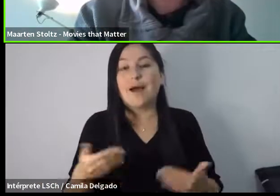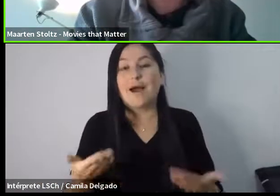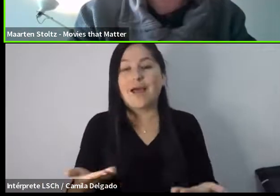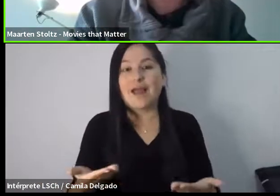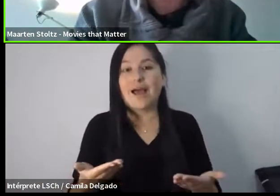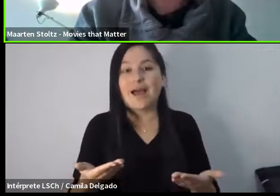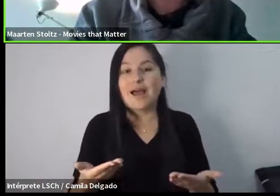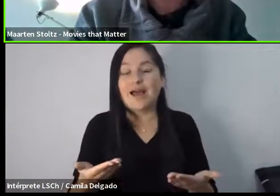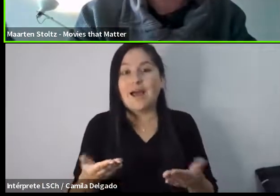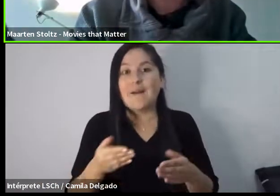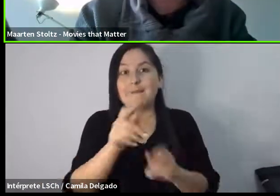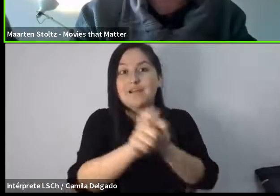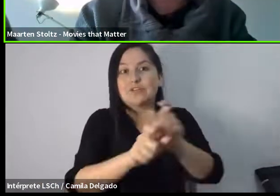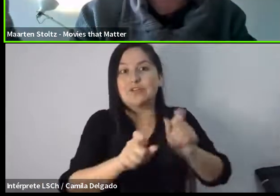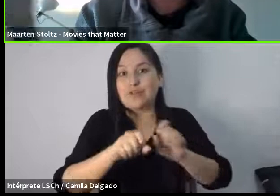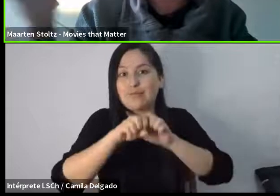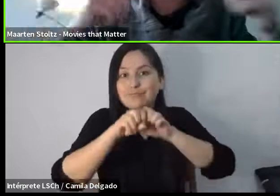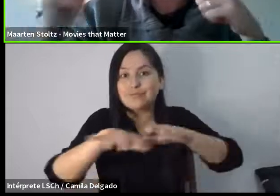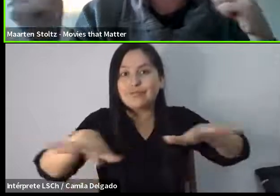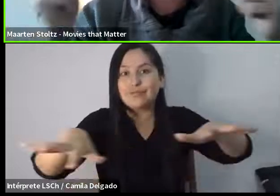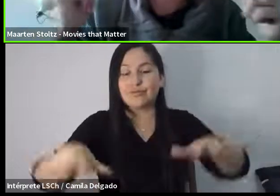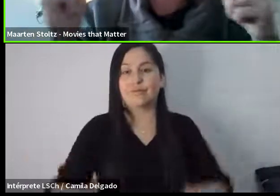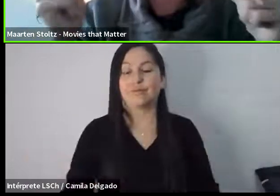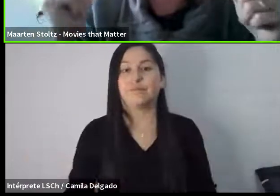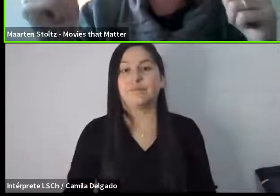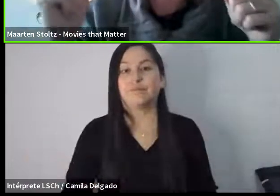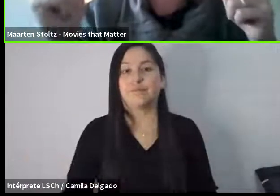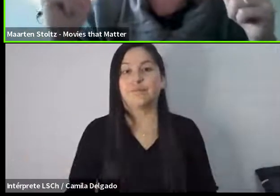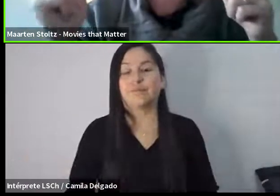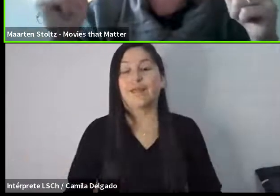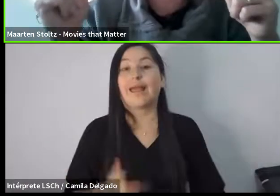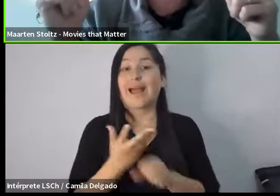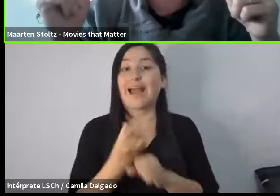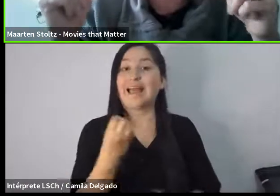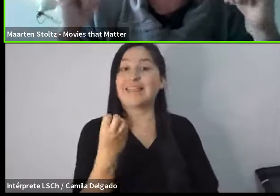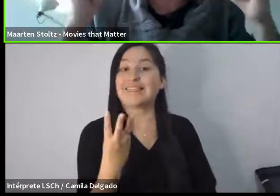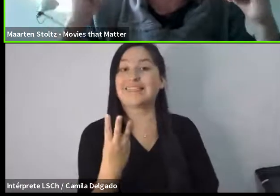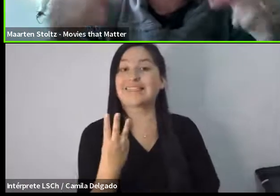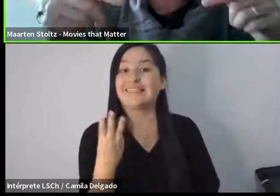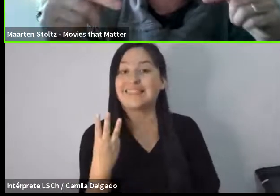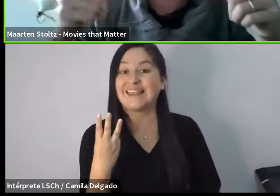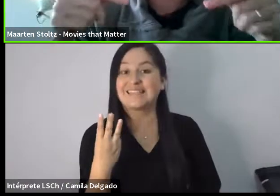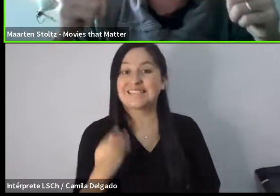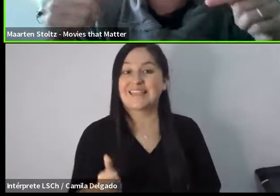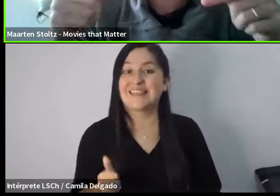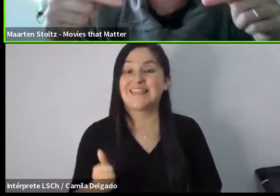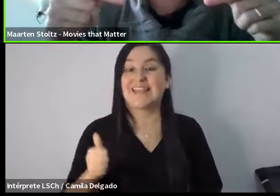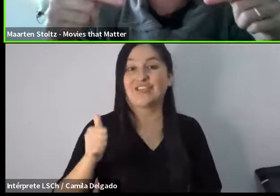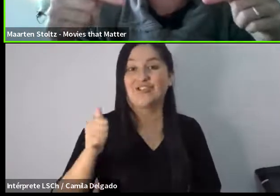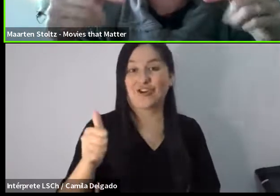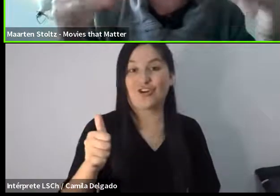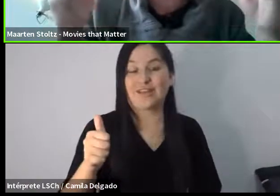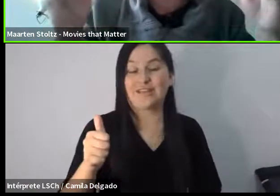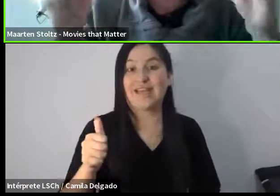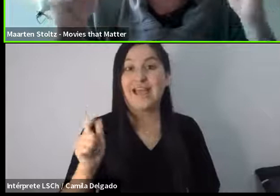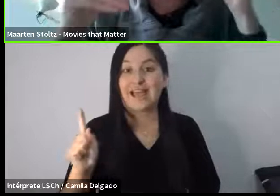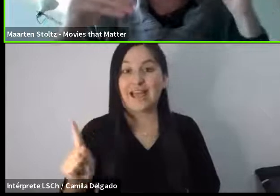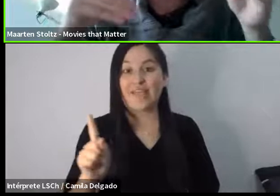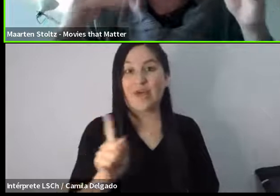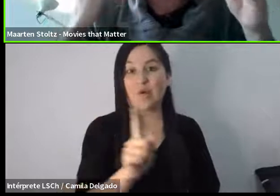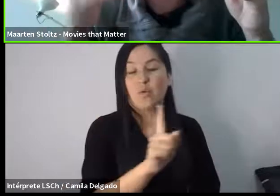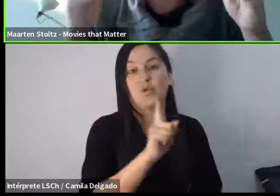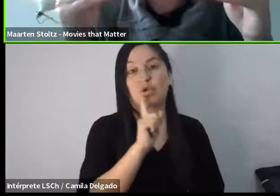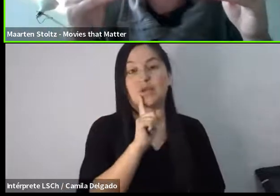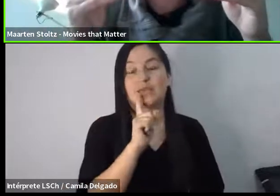three artistic directors at Movies That Matter so far, and everybody has a little bit of a different line, but the discussion is always the same. It's